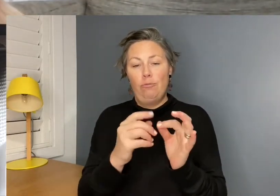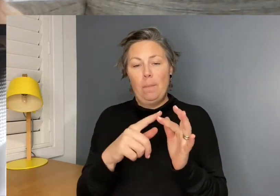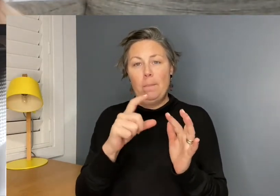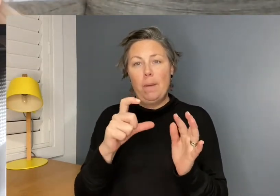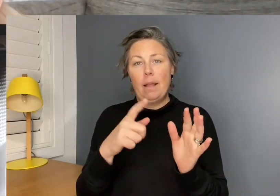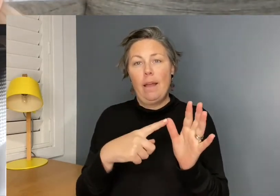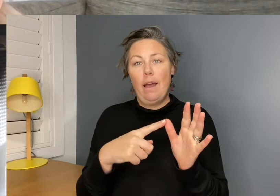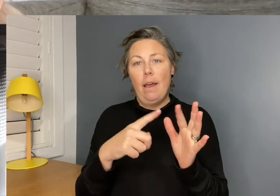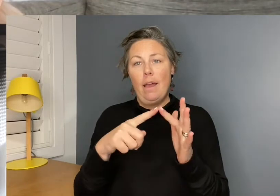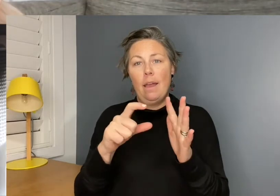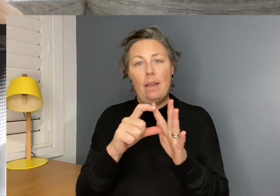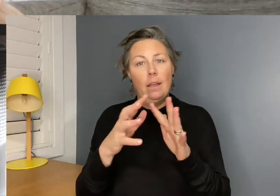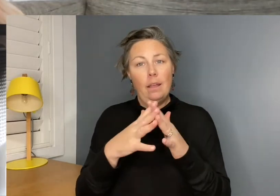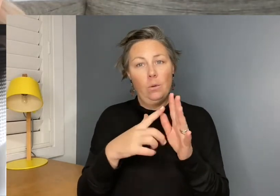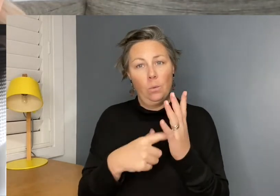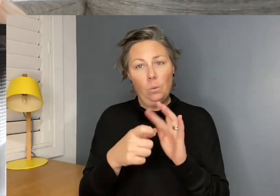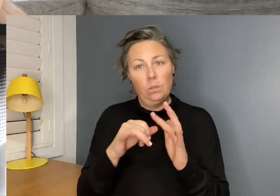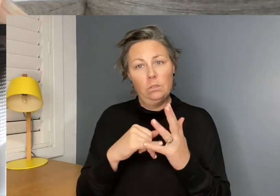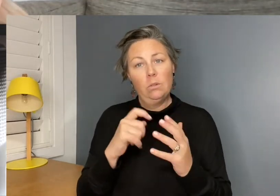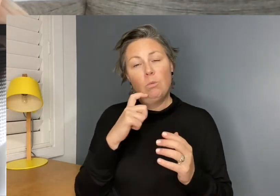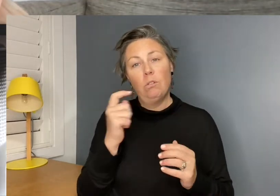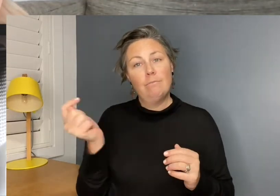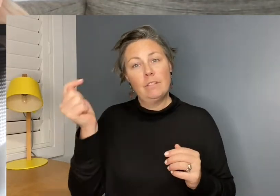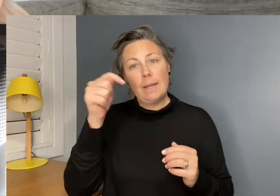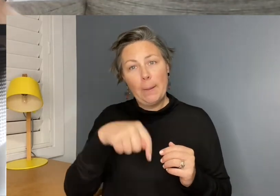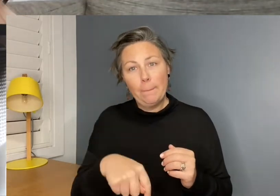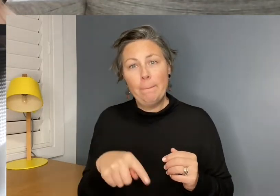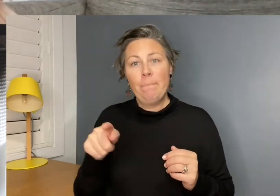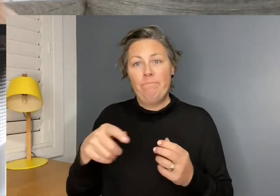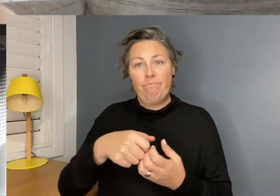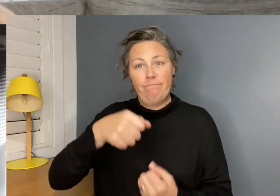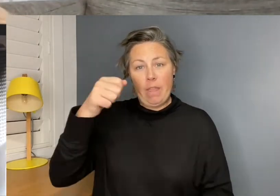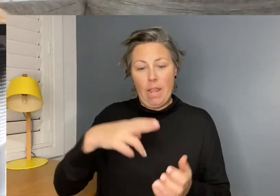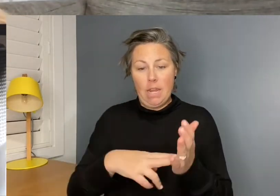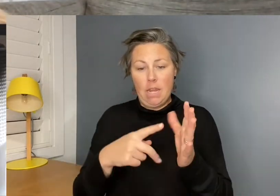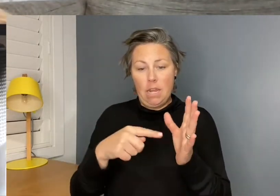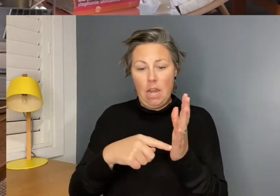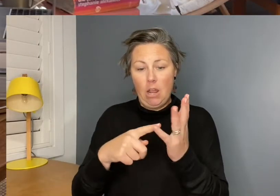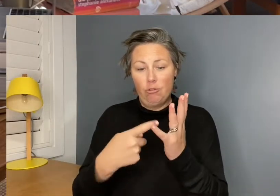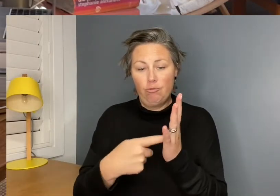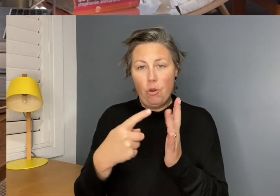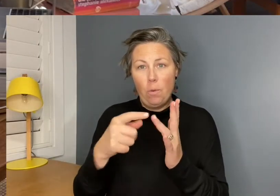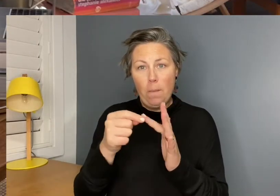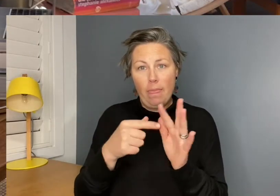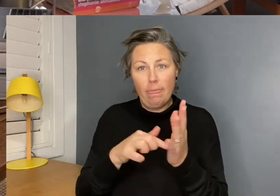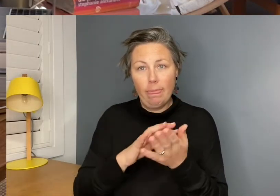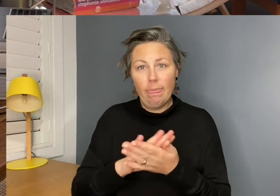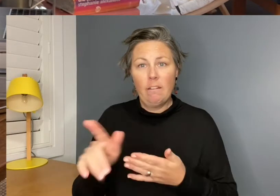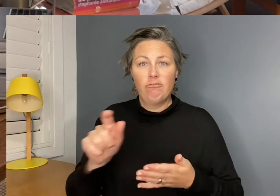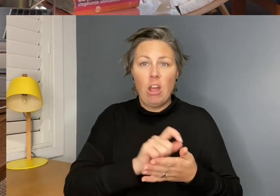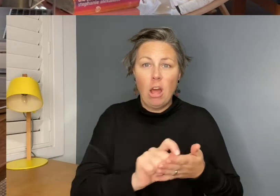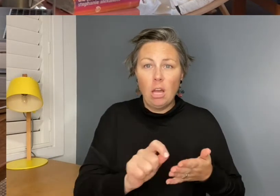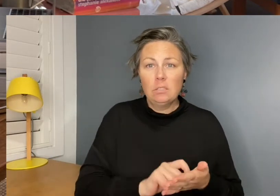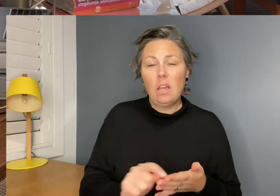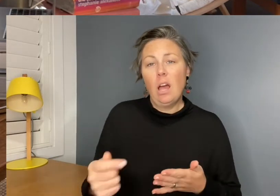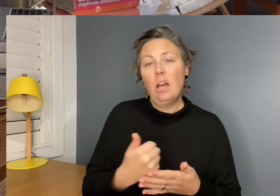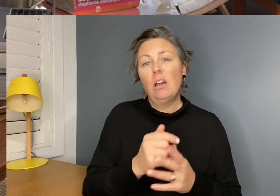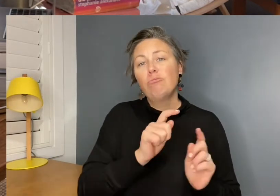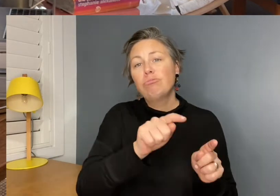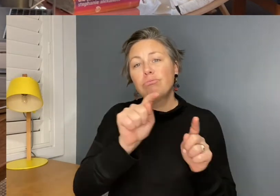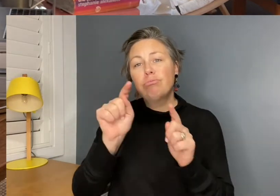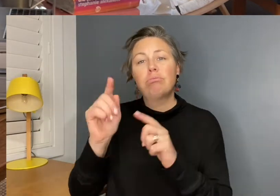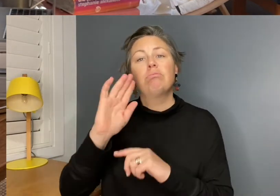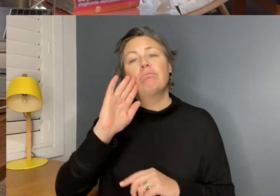Rebecca is a speaker, she's a writer, educator, and a qualified naturopath. We really wanted to chat to her